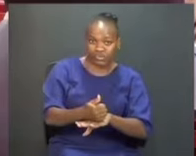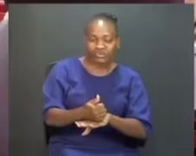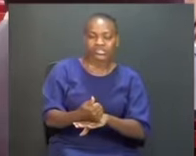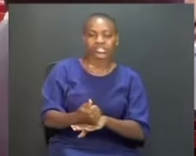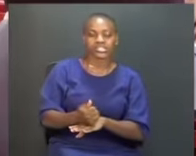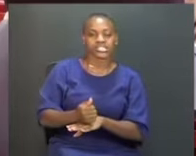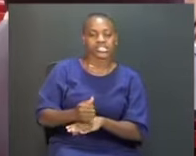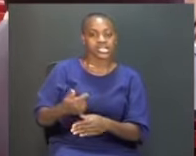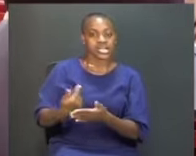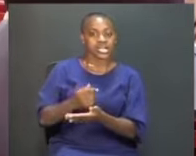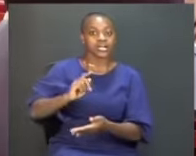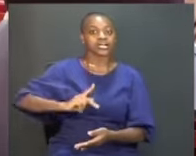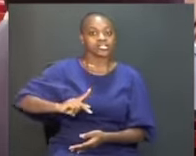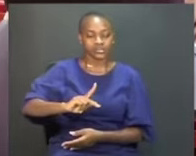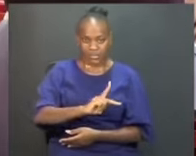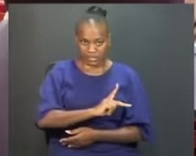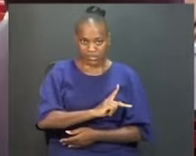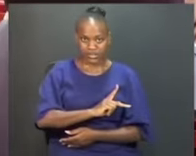Parliament of Ghana